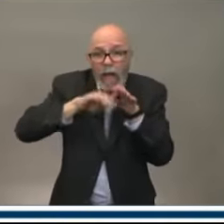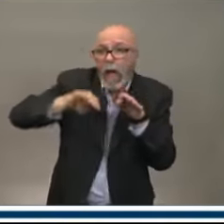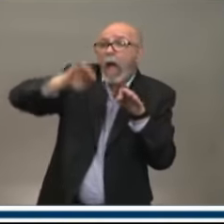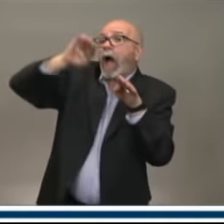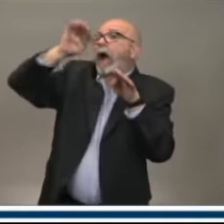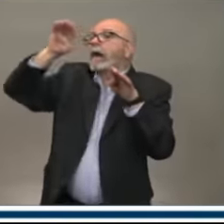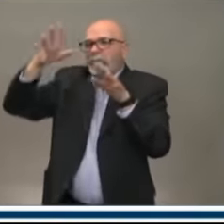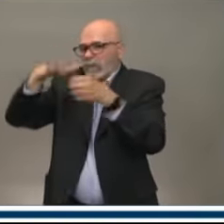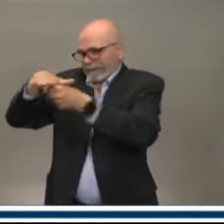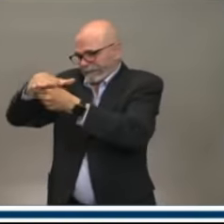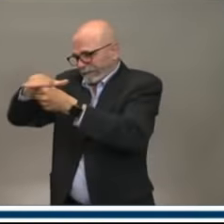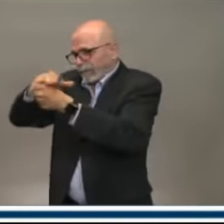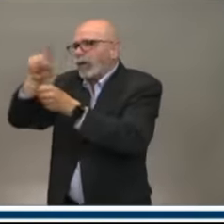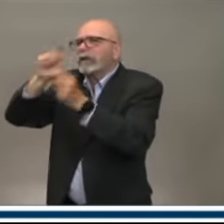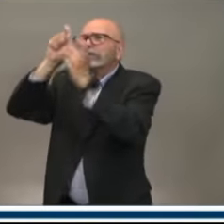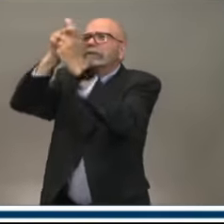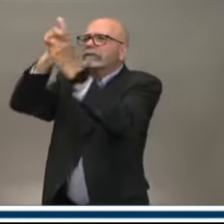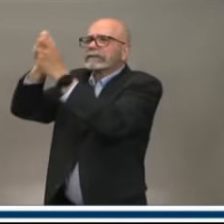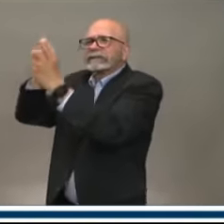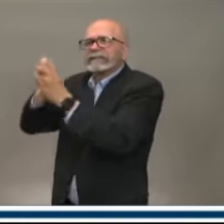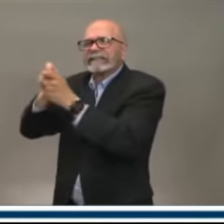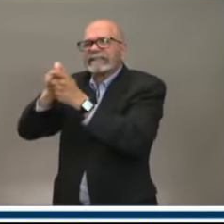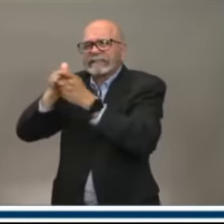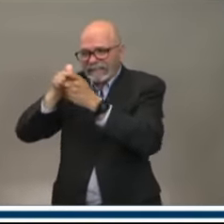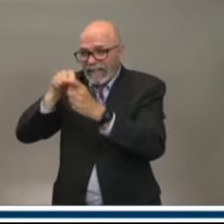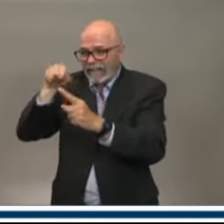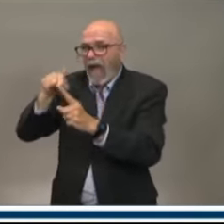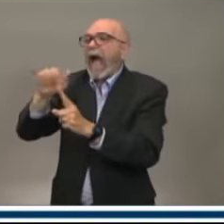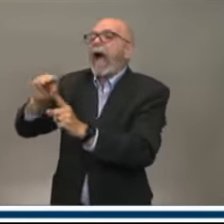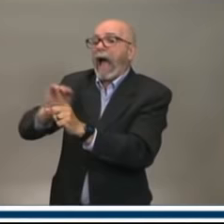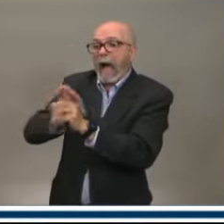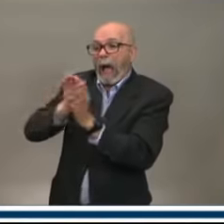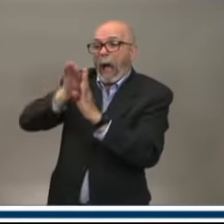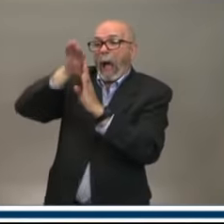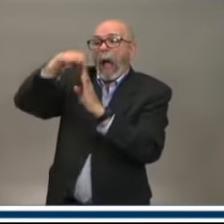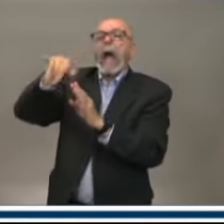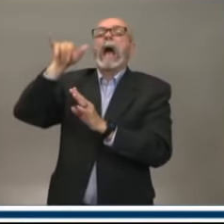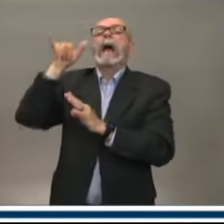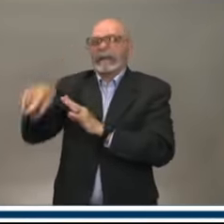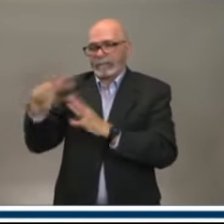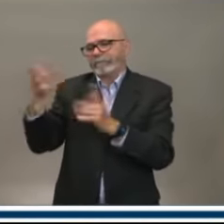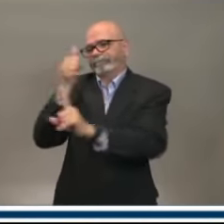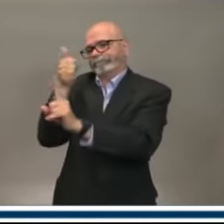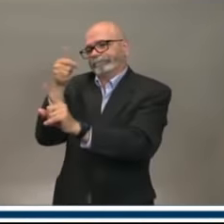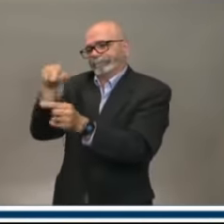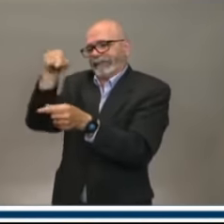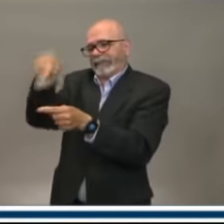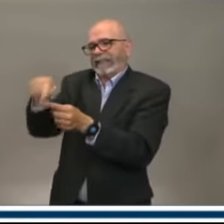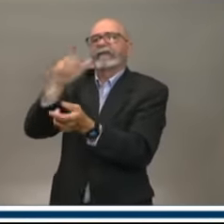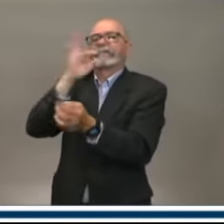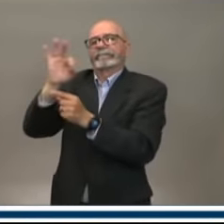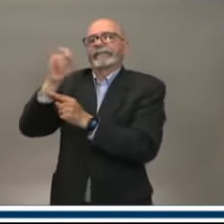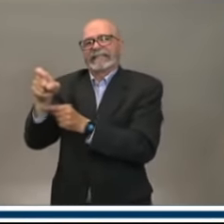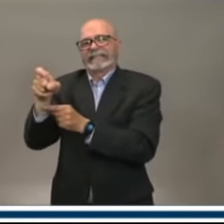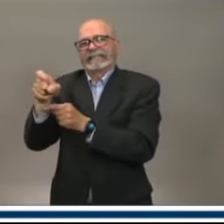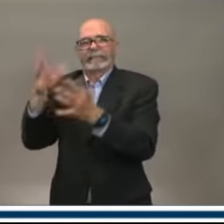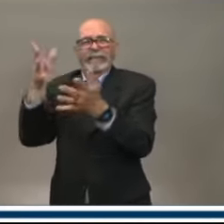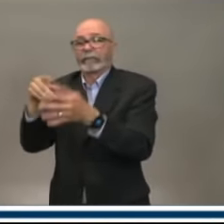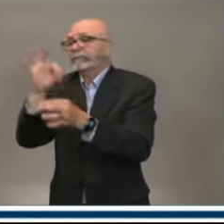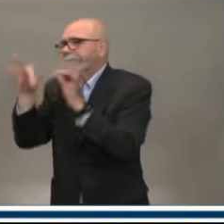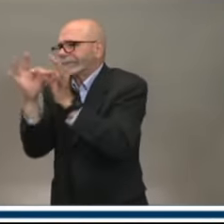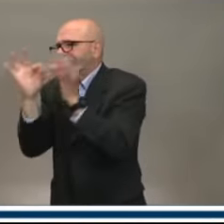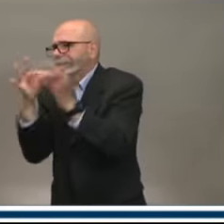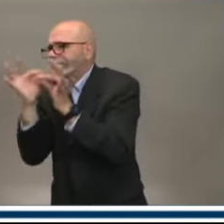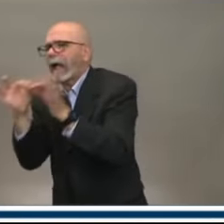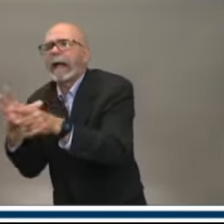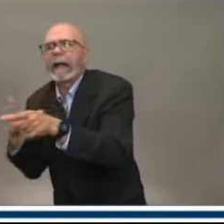other clusters or outbreaks in certain communities that we need to be more aggressive on in terms of testing and response, like